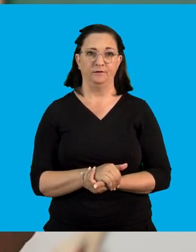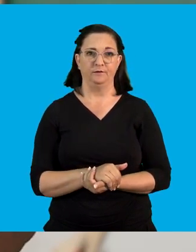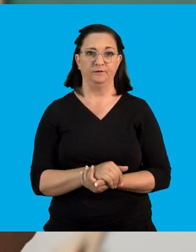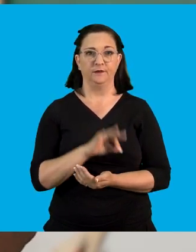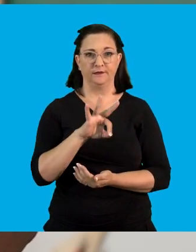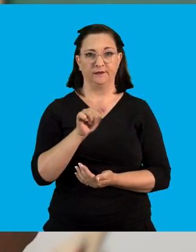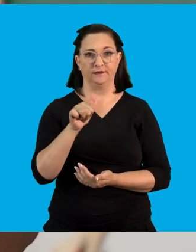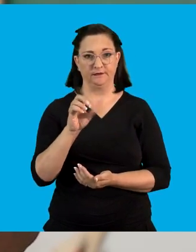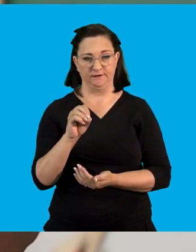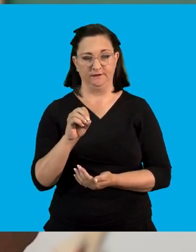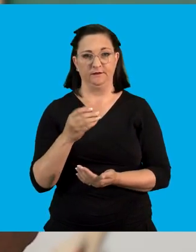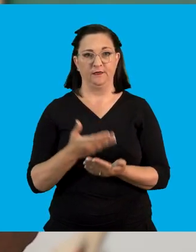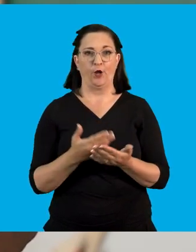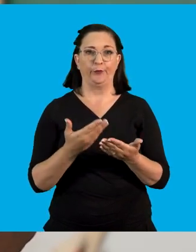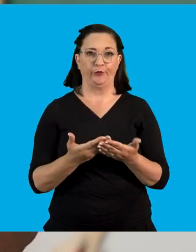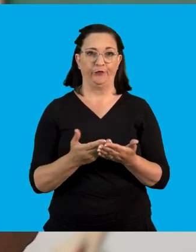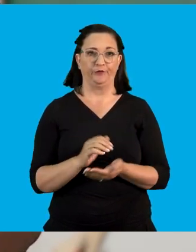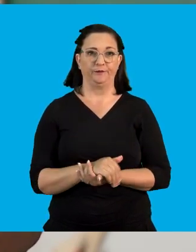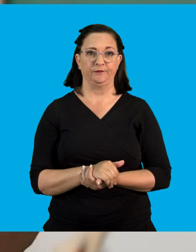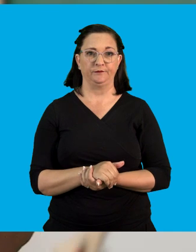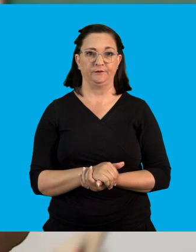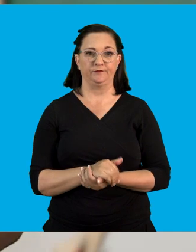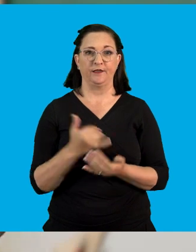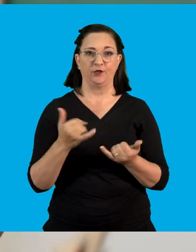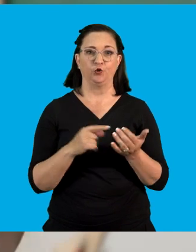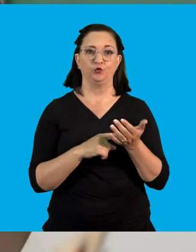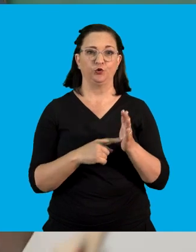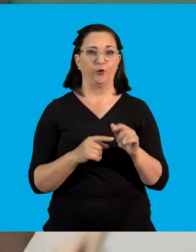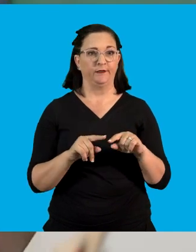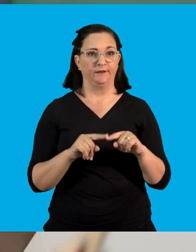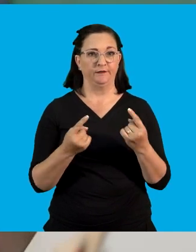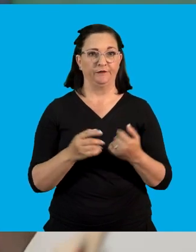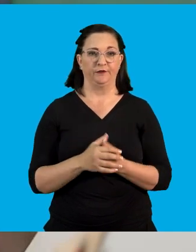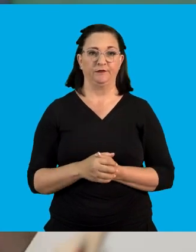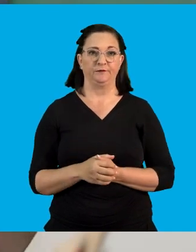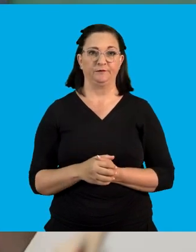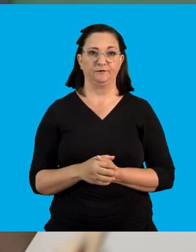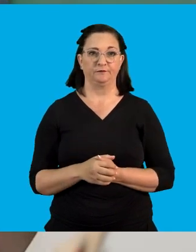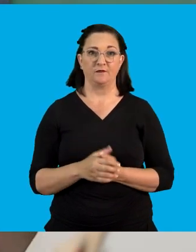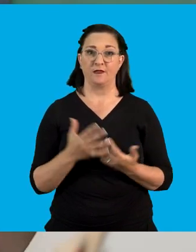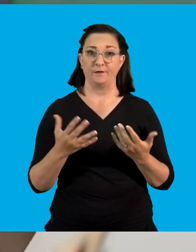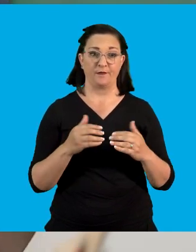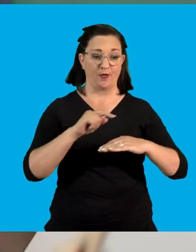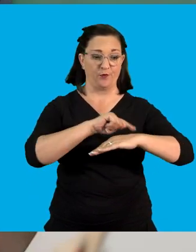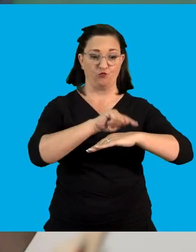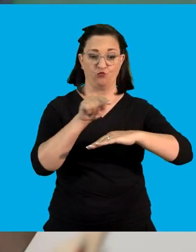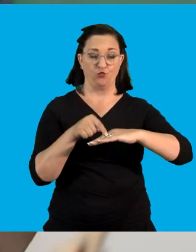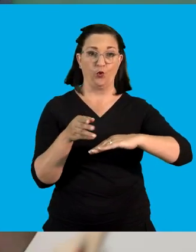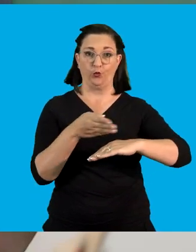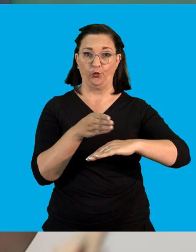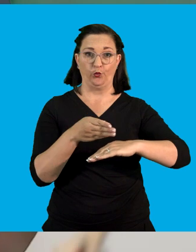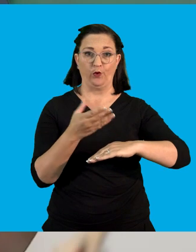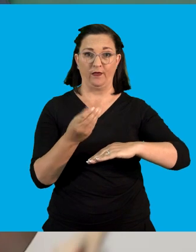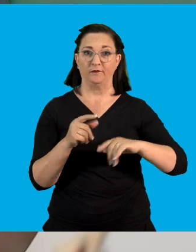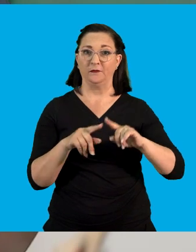are 360. So let's use a different method. Let's say you don't have a protractor,